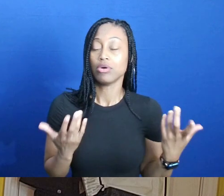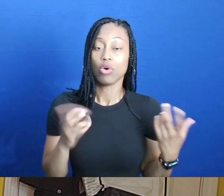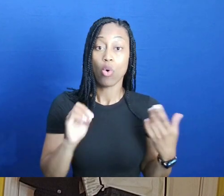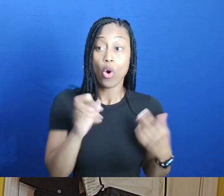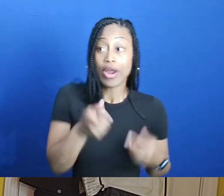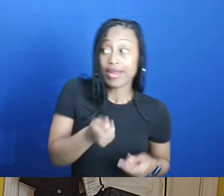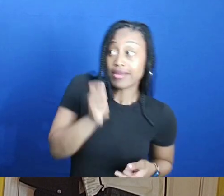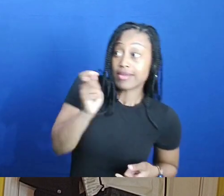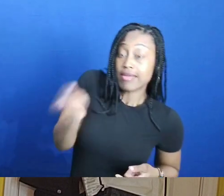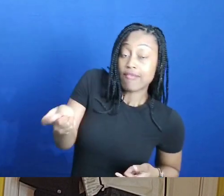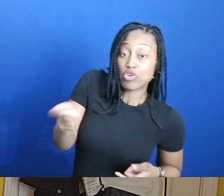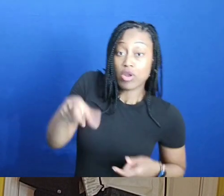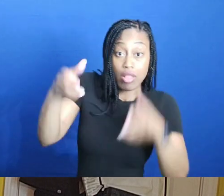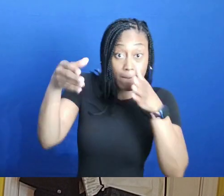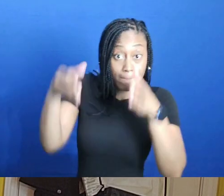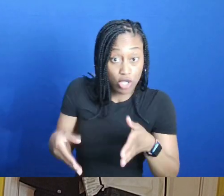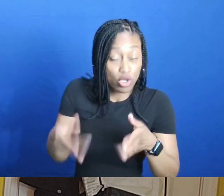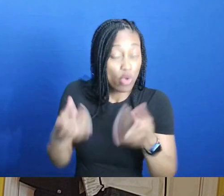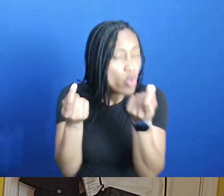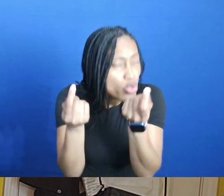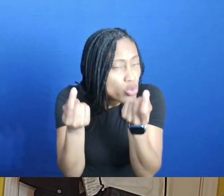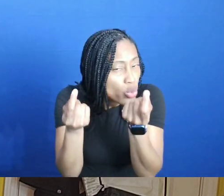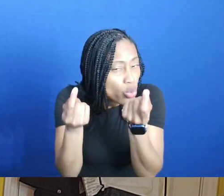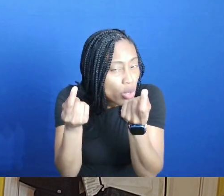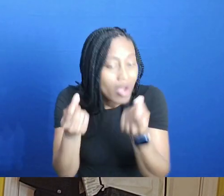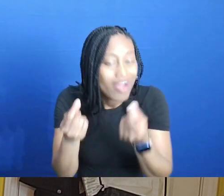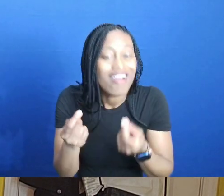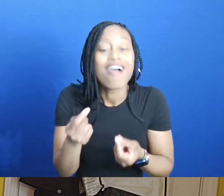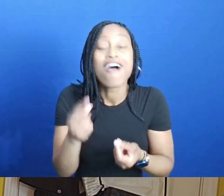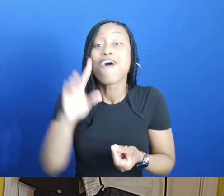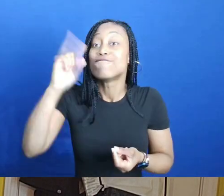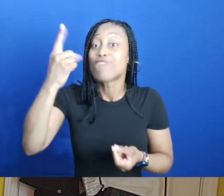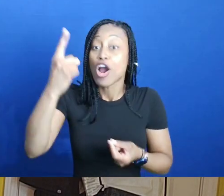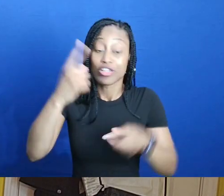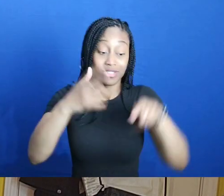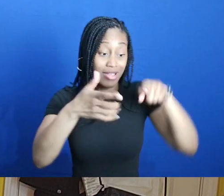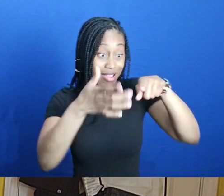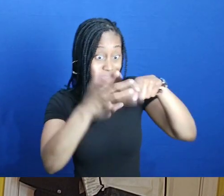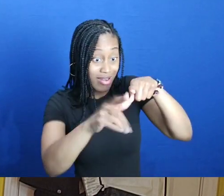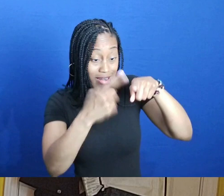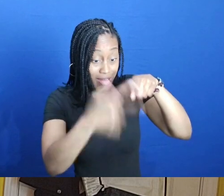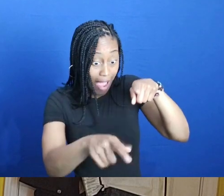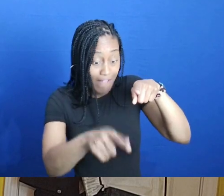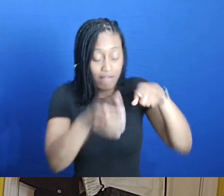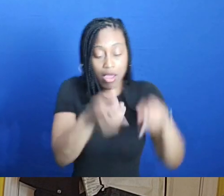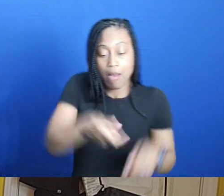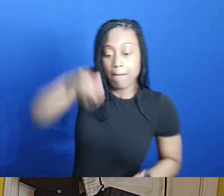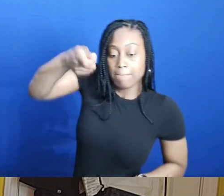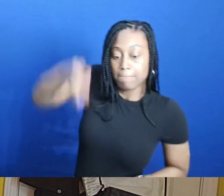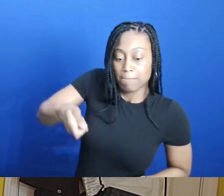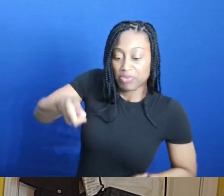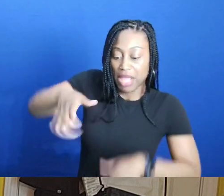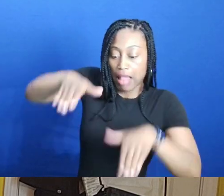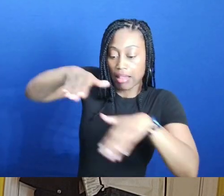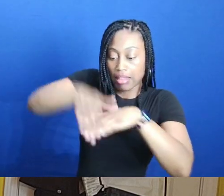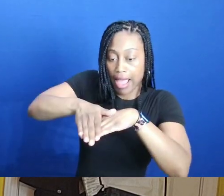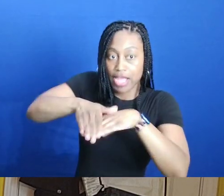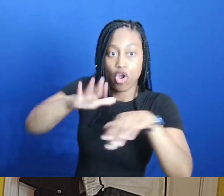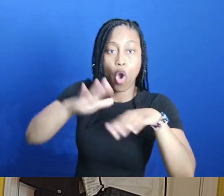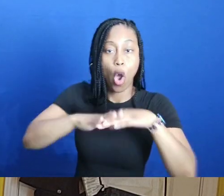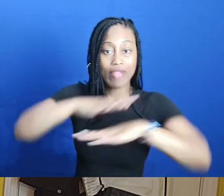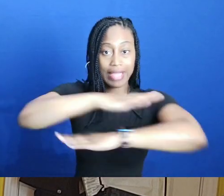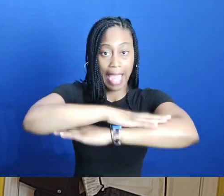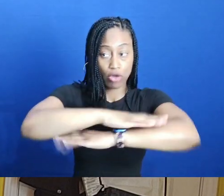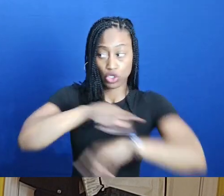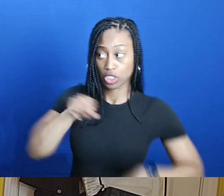you are walking or um, handing them to someone. To hand someone a knife, you lay it on the